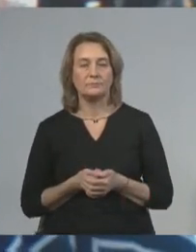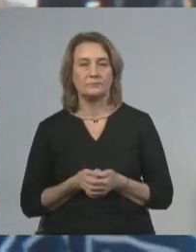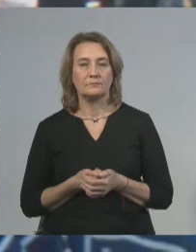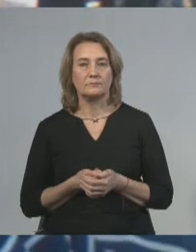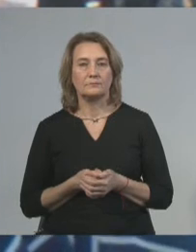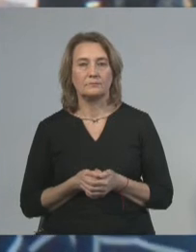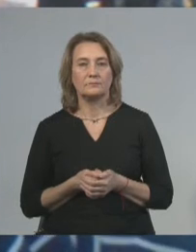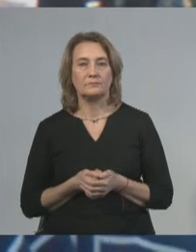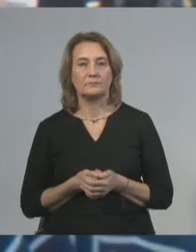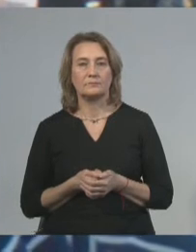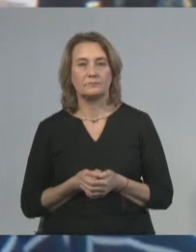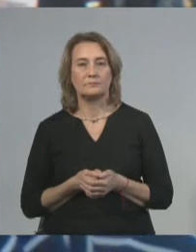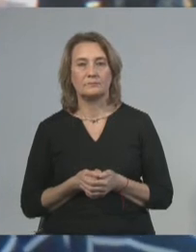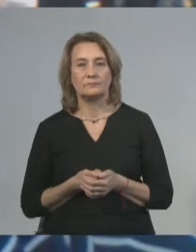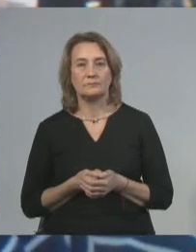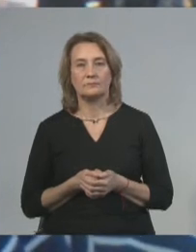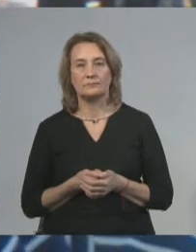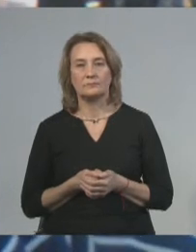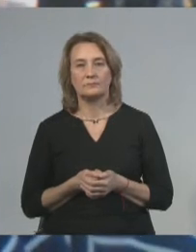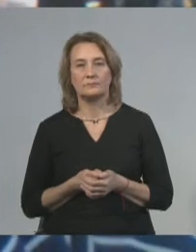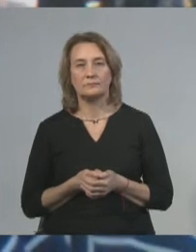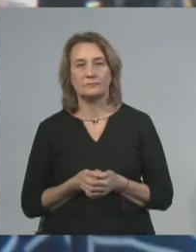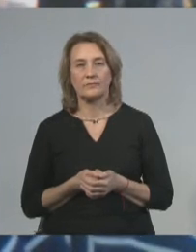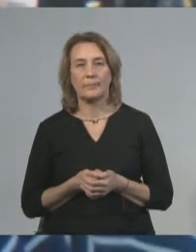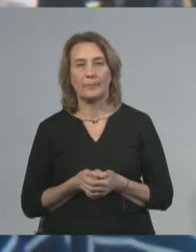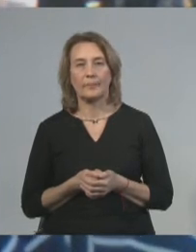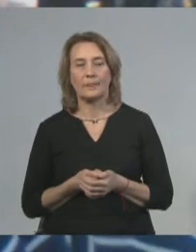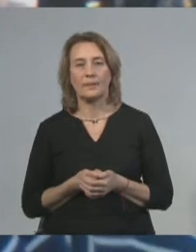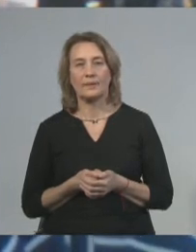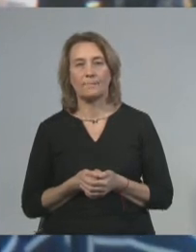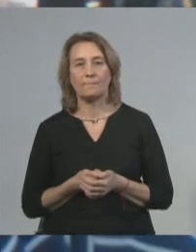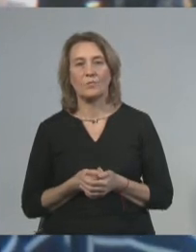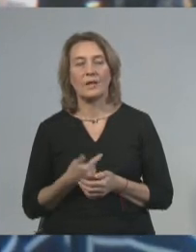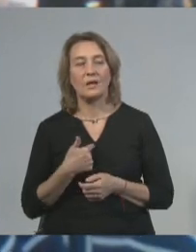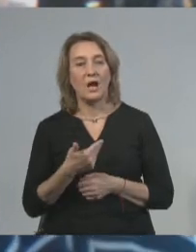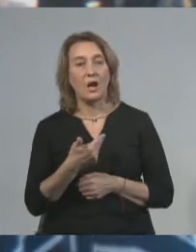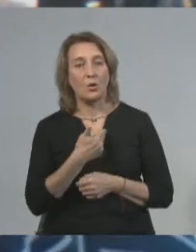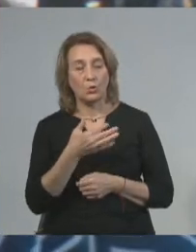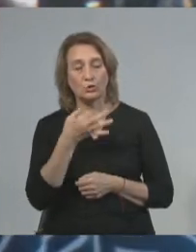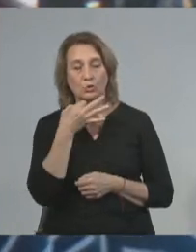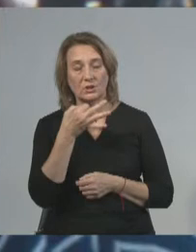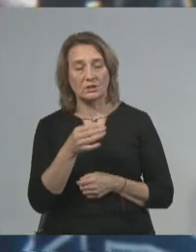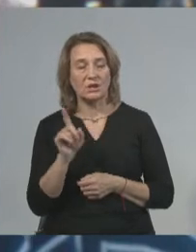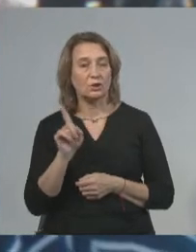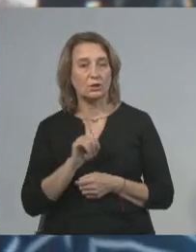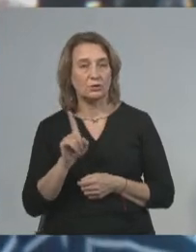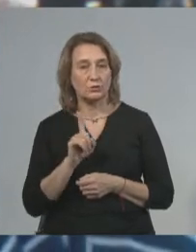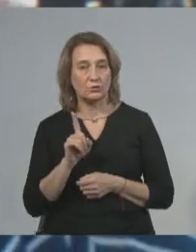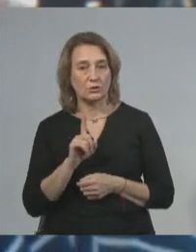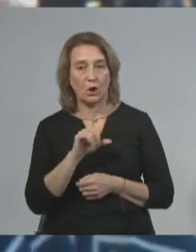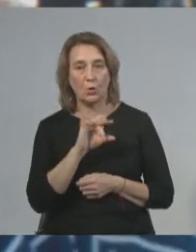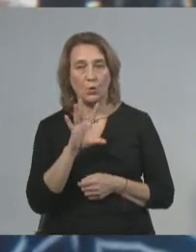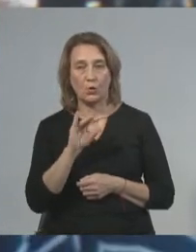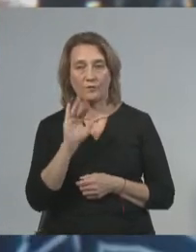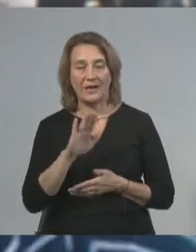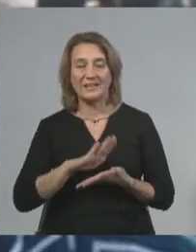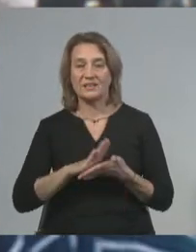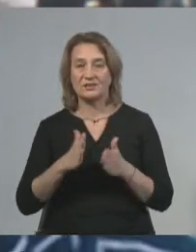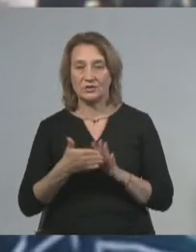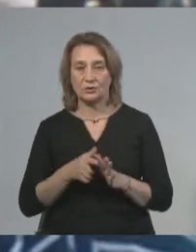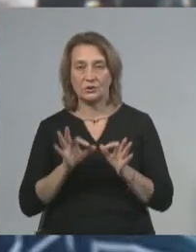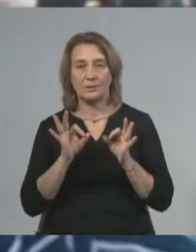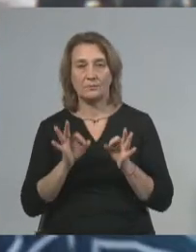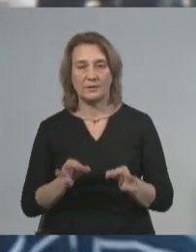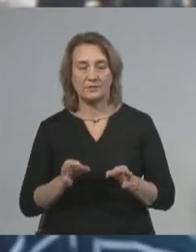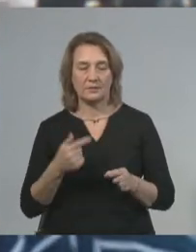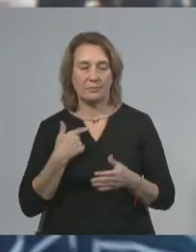i would say that in that in that respect uh croatia looked a bit better uh a couple of years